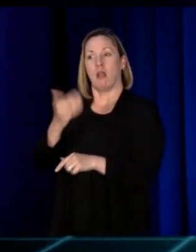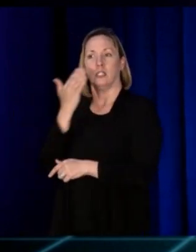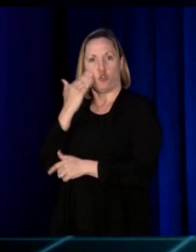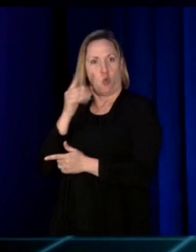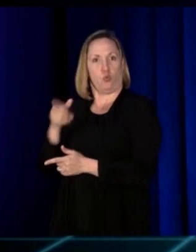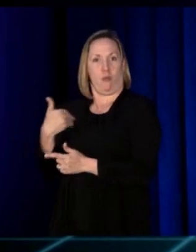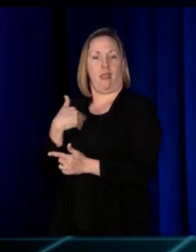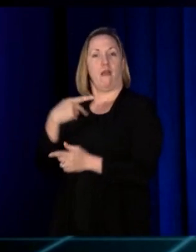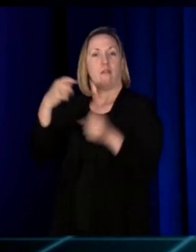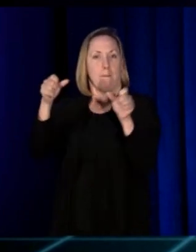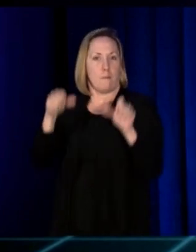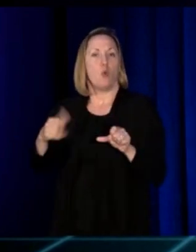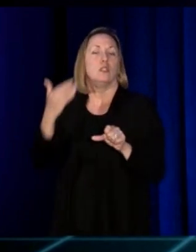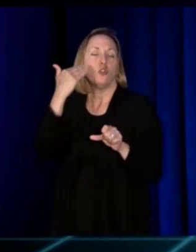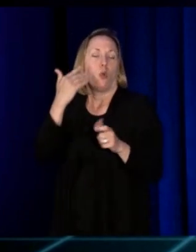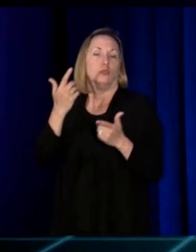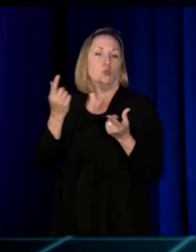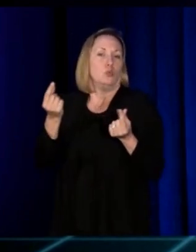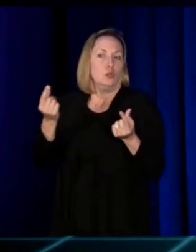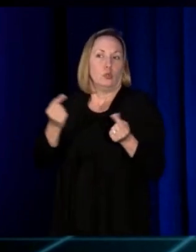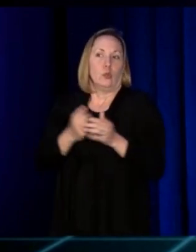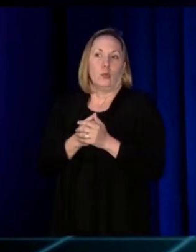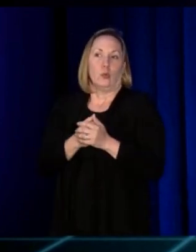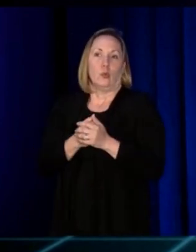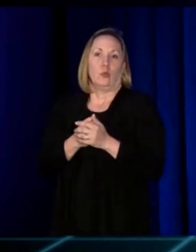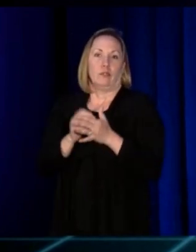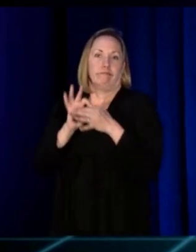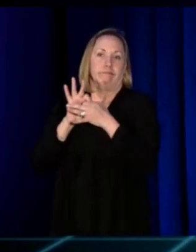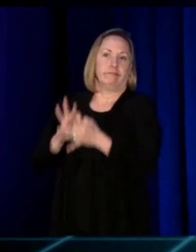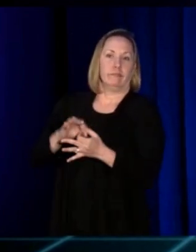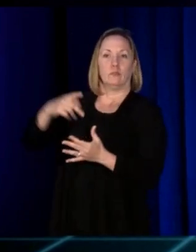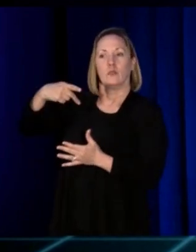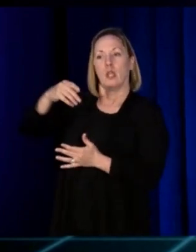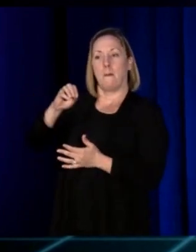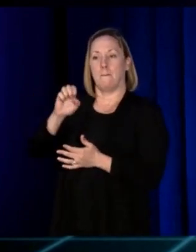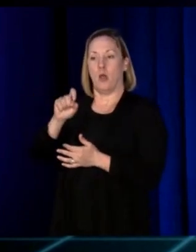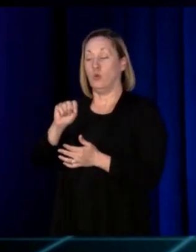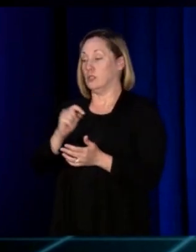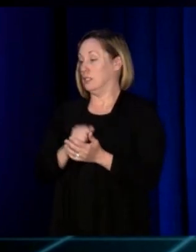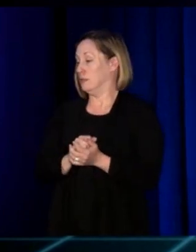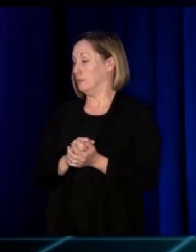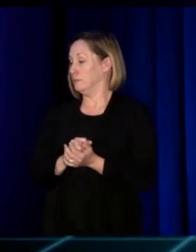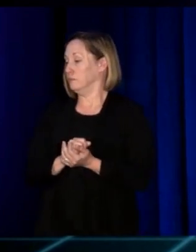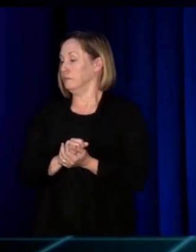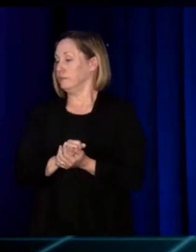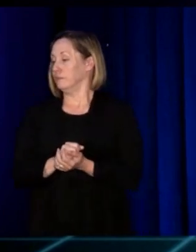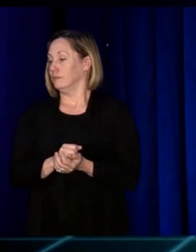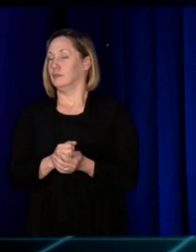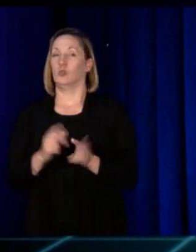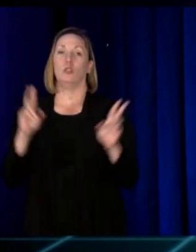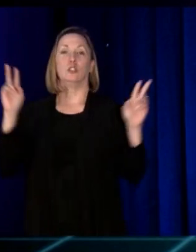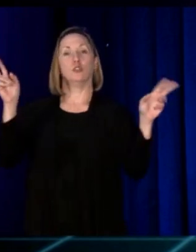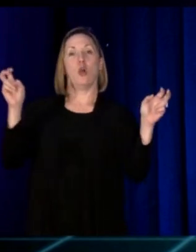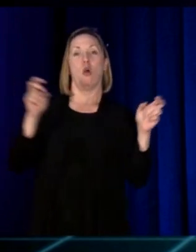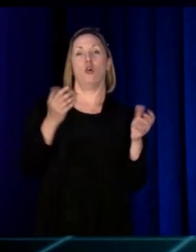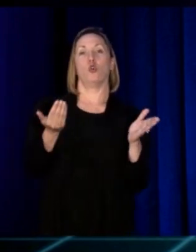which operations mutate the posts. So if we just call revalidate